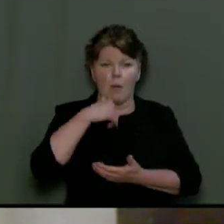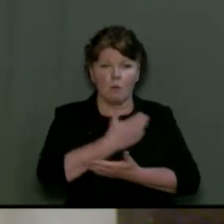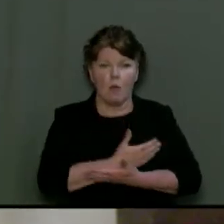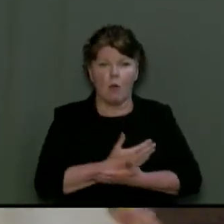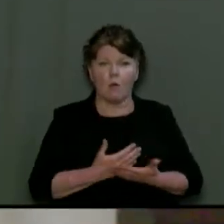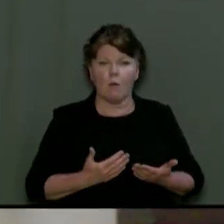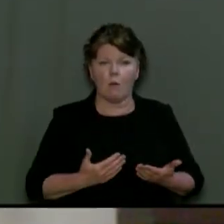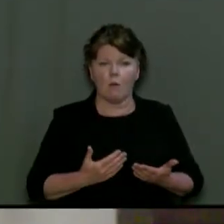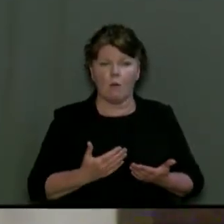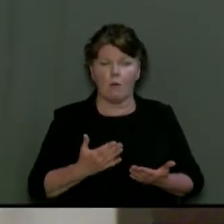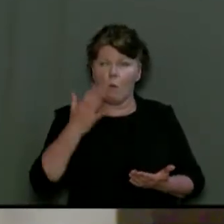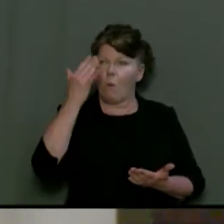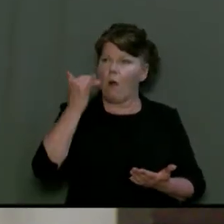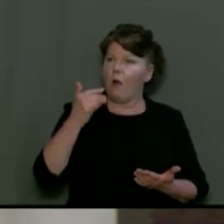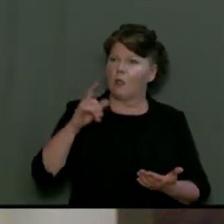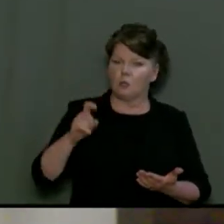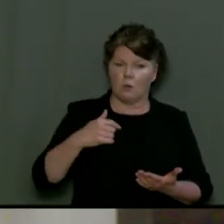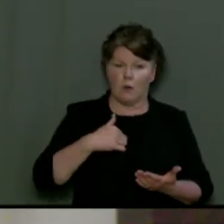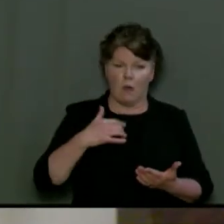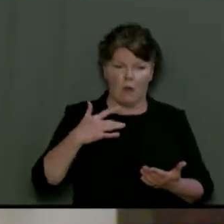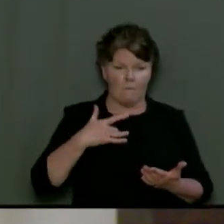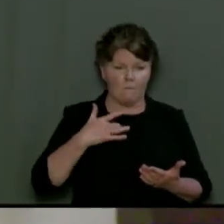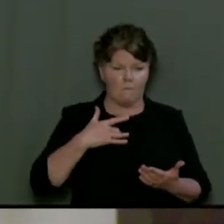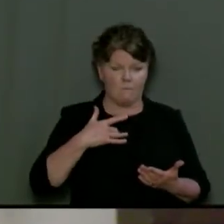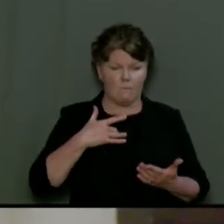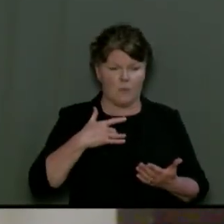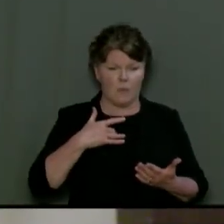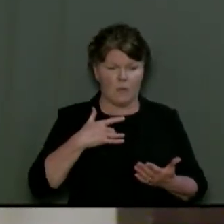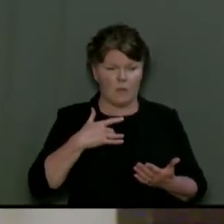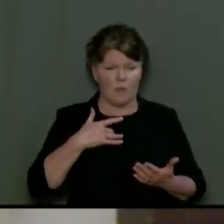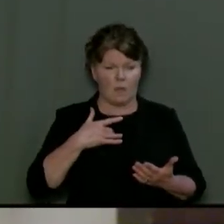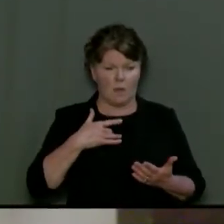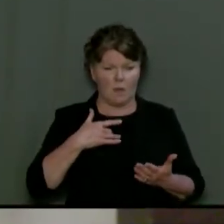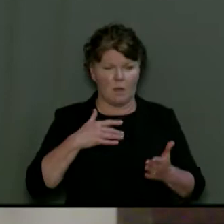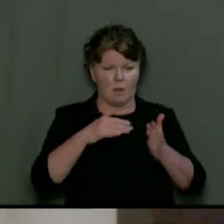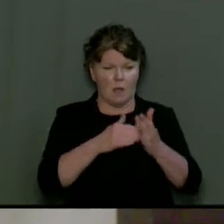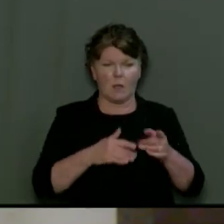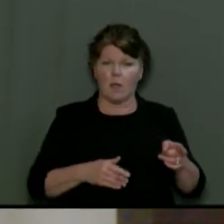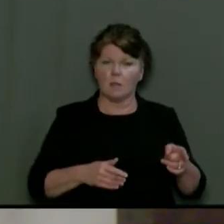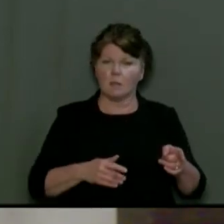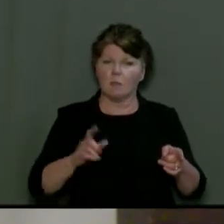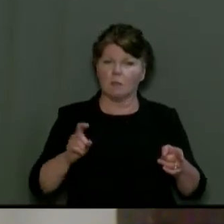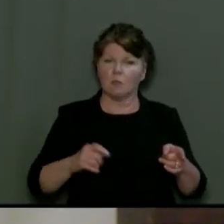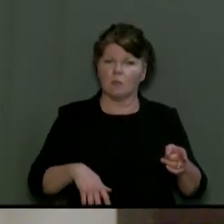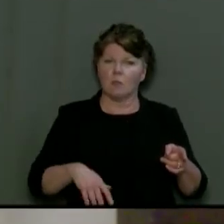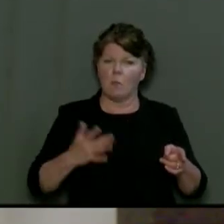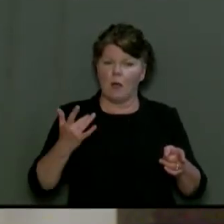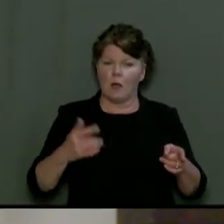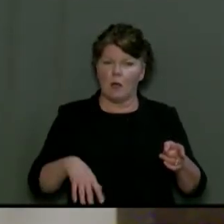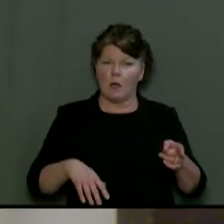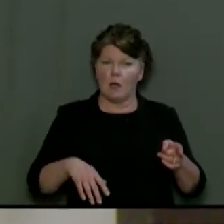daughter. Why should I be set against them?